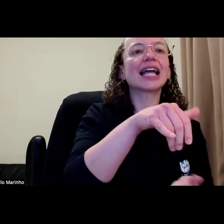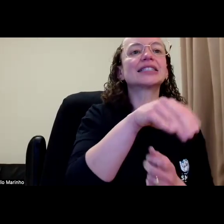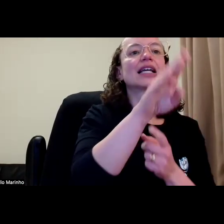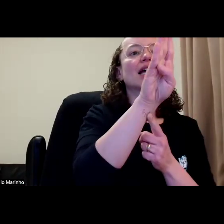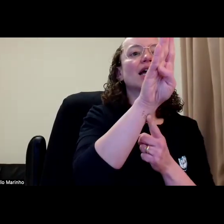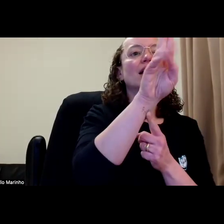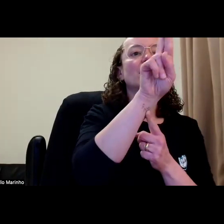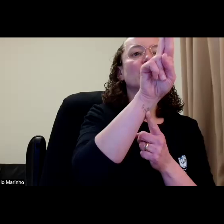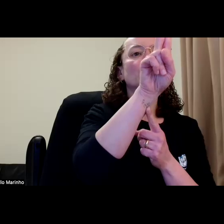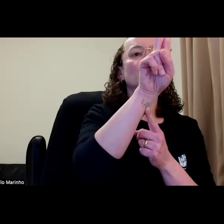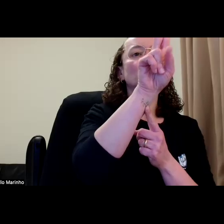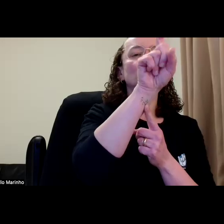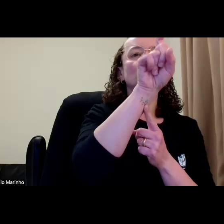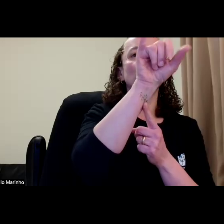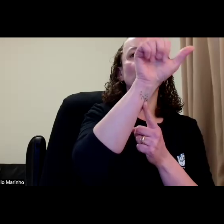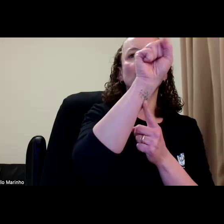this.